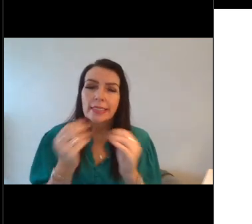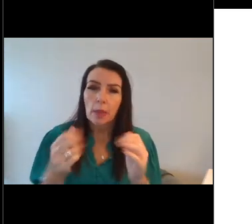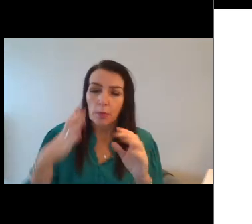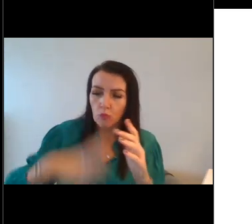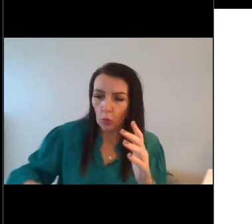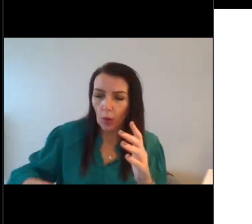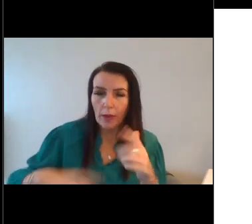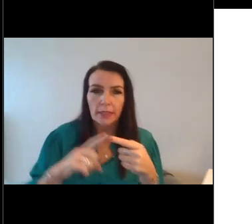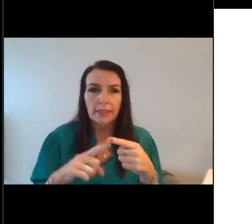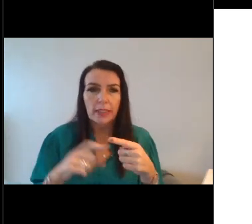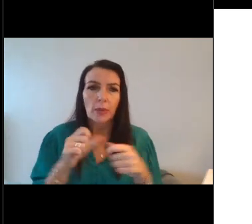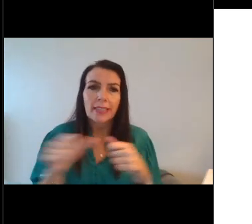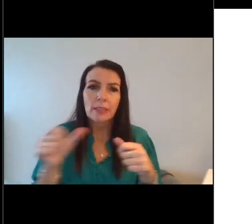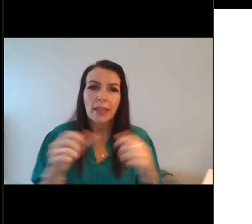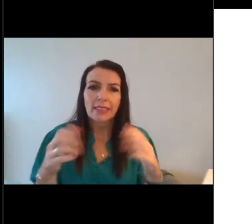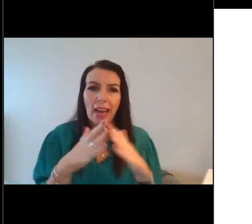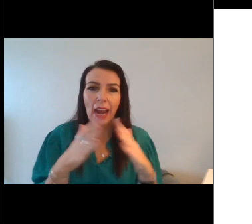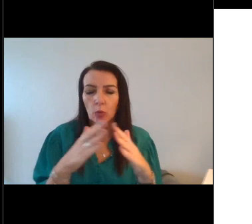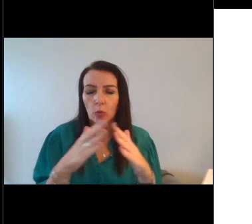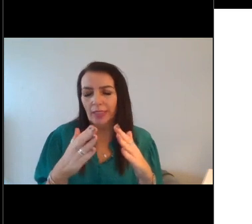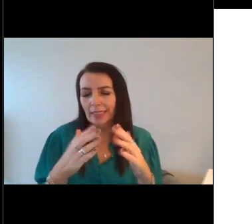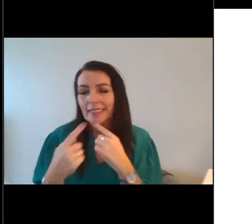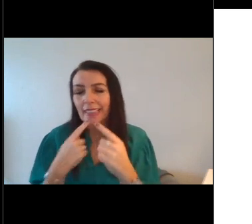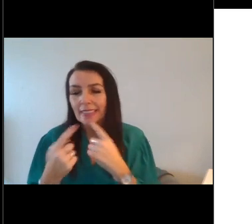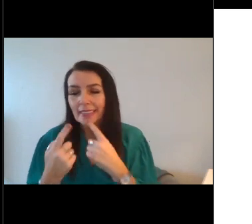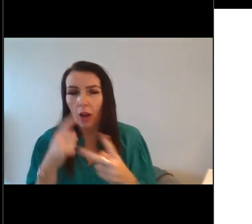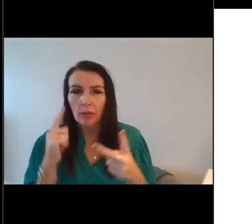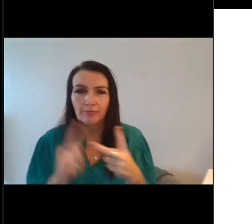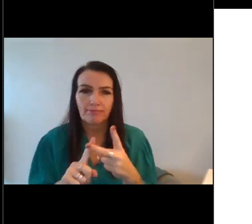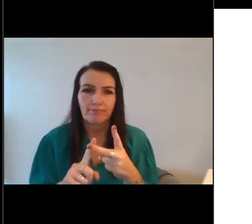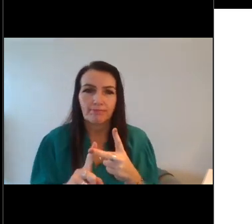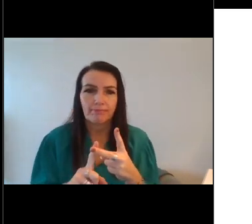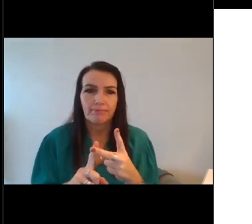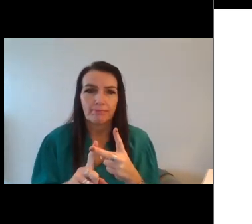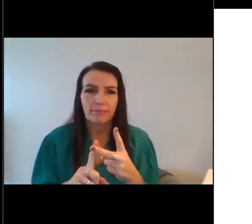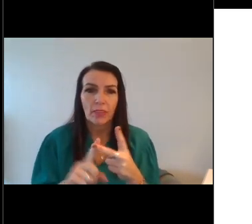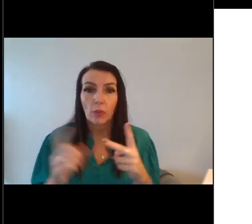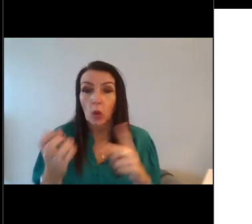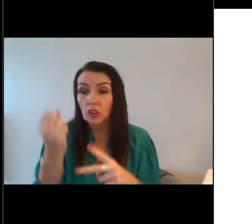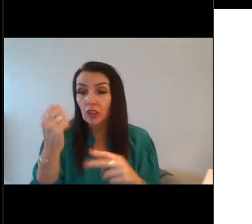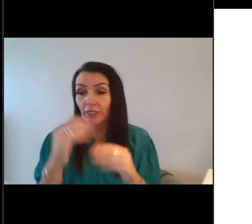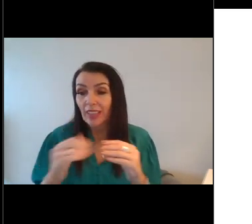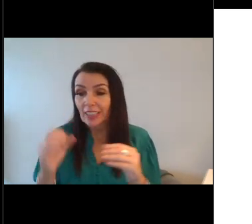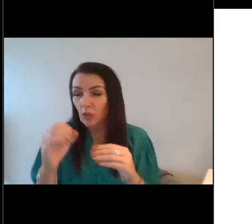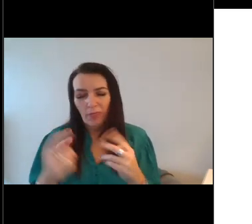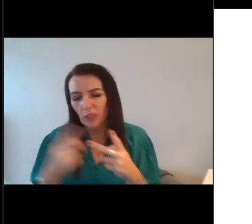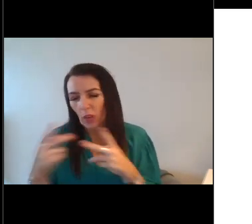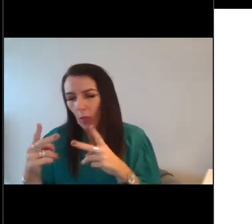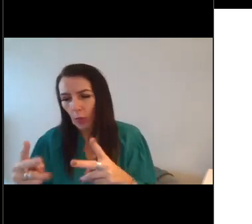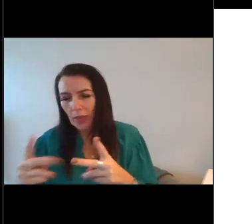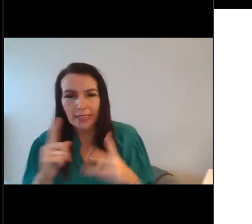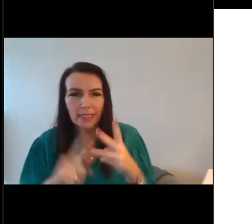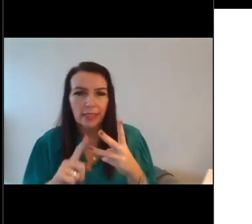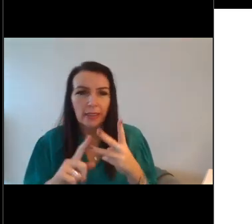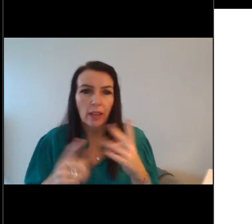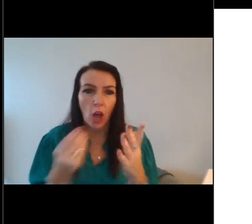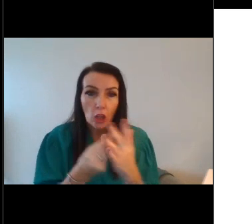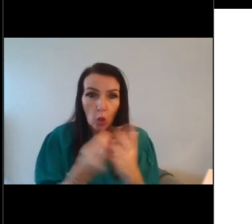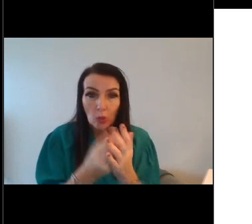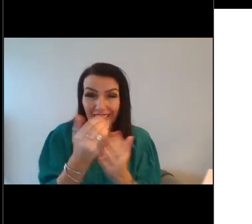for better housing stock data. They had a need to understand potential pathways for achieving net zero. They had a need to understand the costs and savings